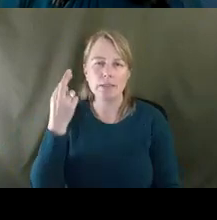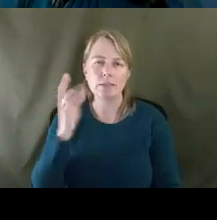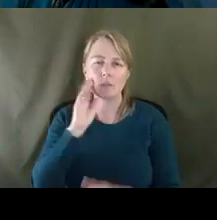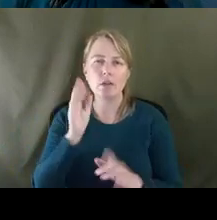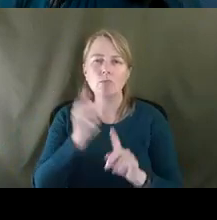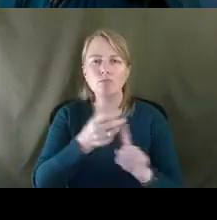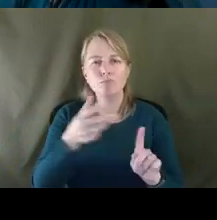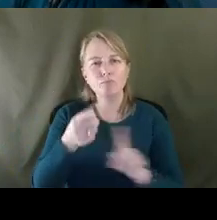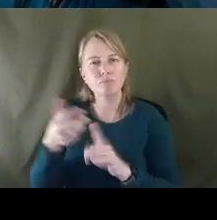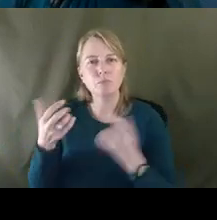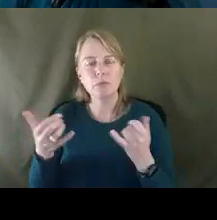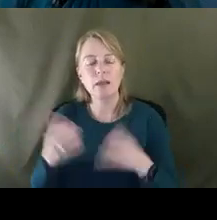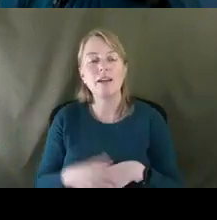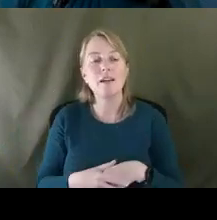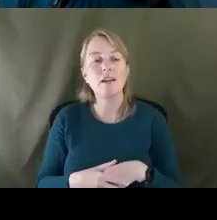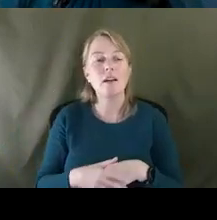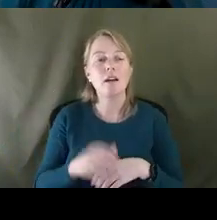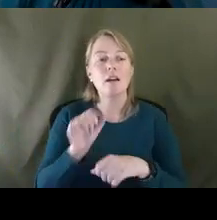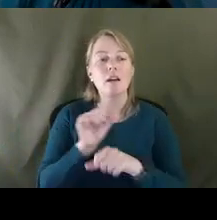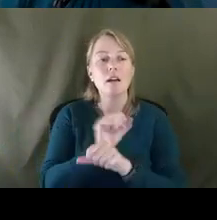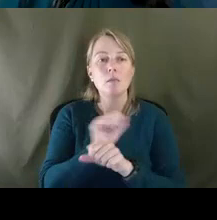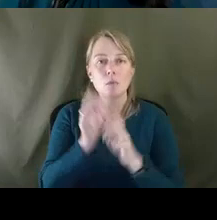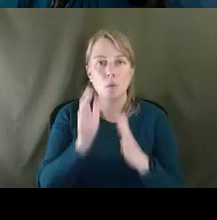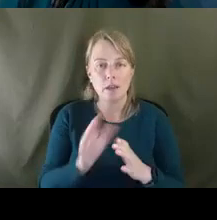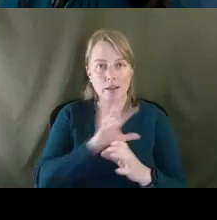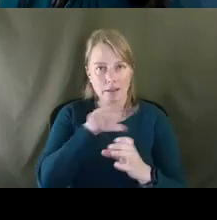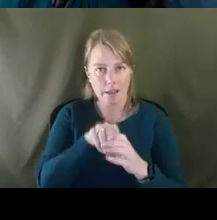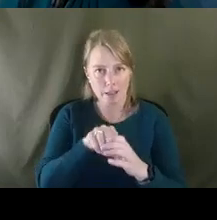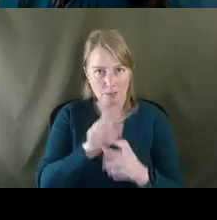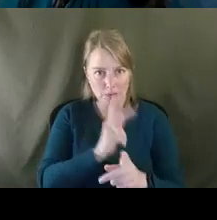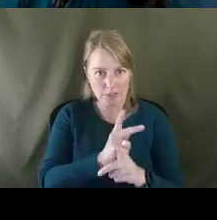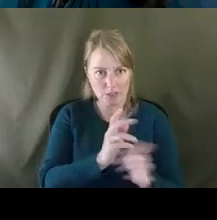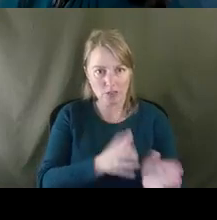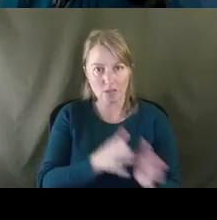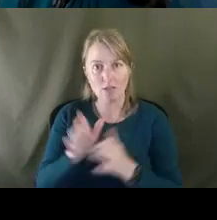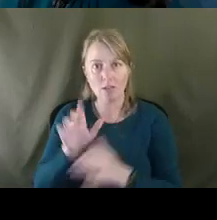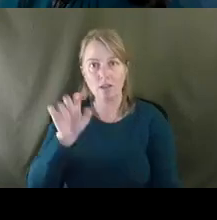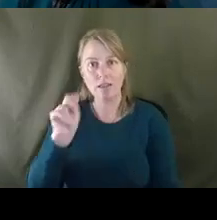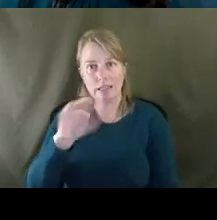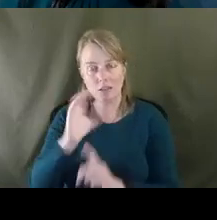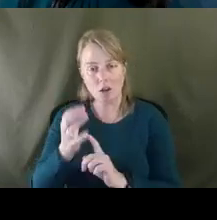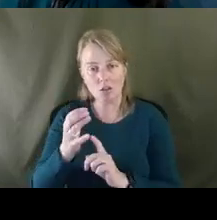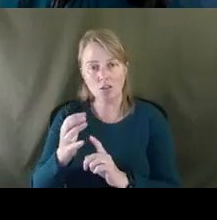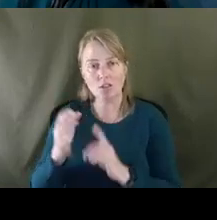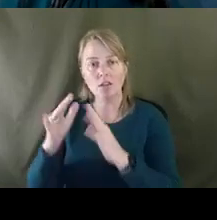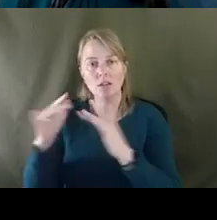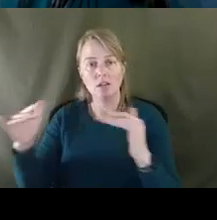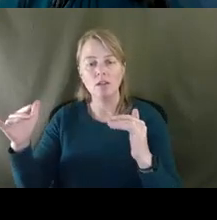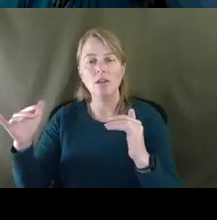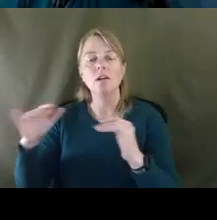you today. They're employee engagement and retention, lean culture, and diversity, equity, and